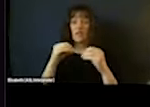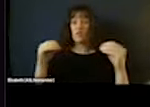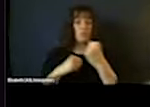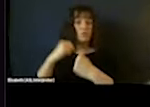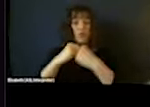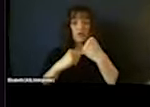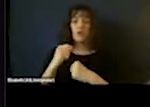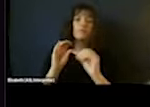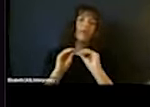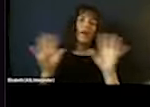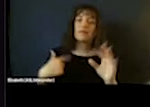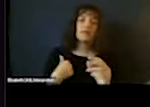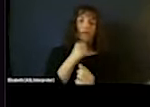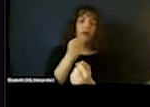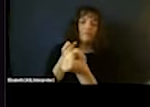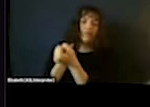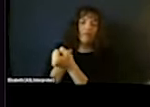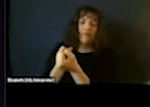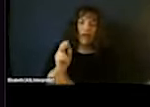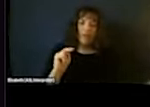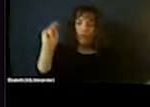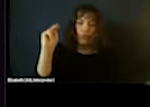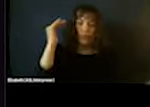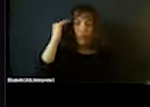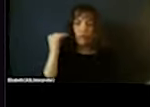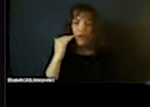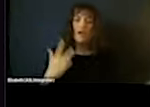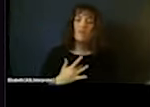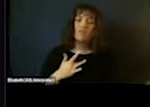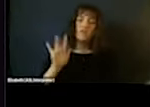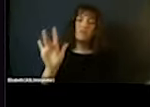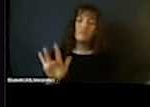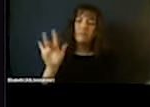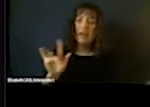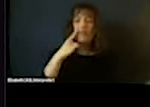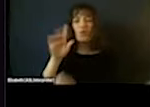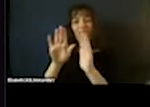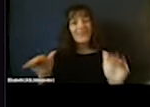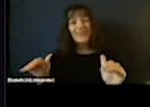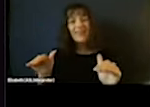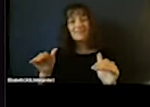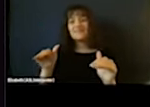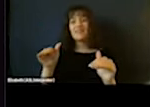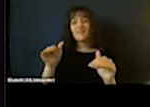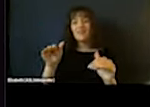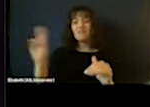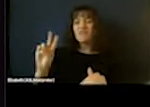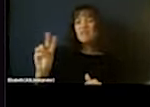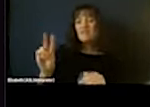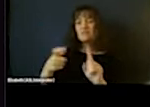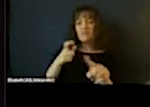about the kids and victim of the bad leaderships of the people because it's not their choice. Thinking about